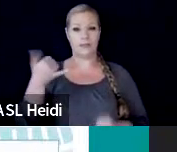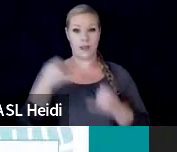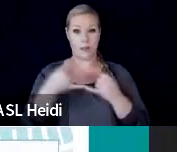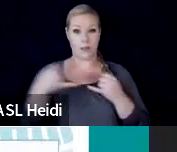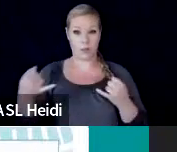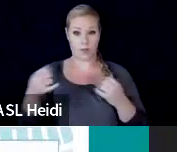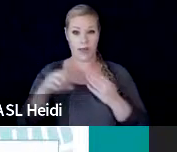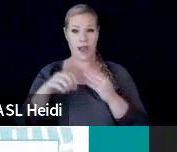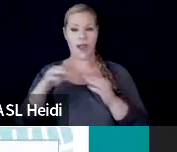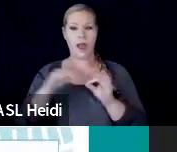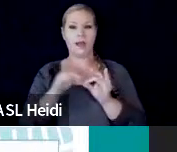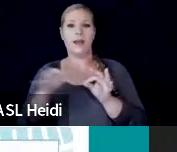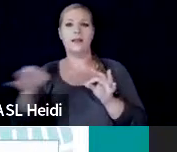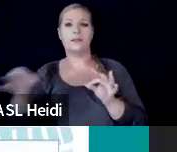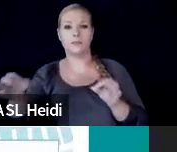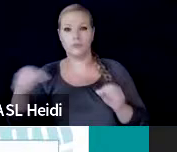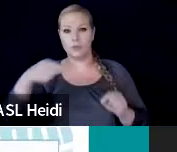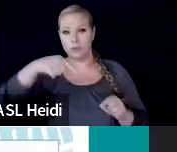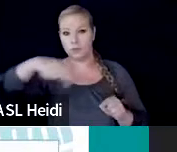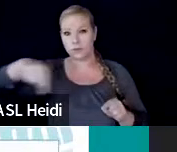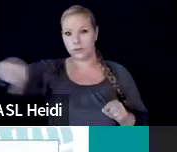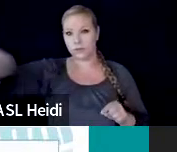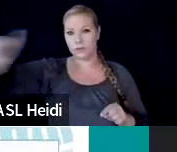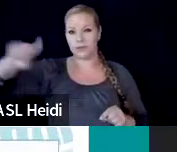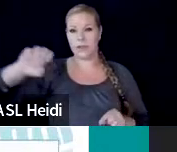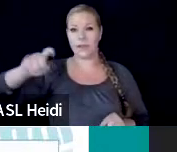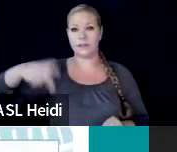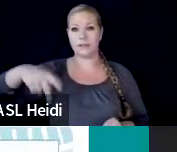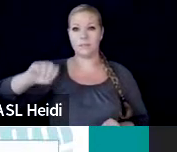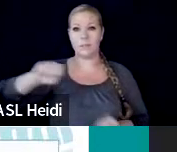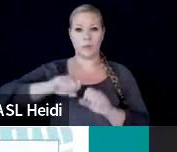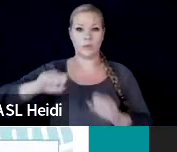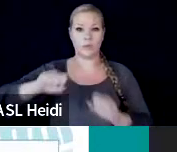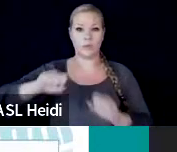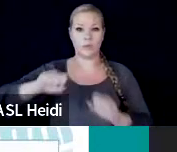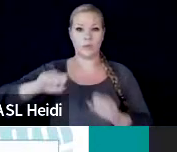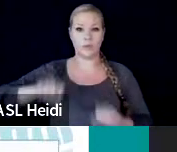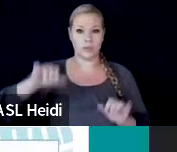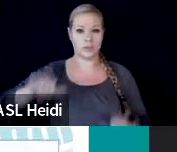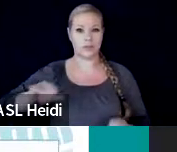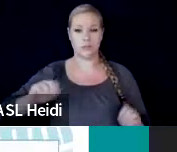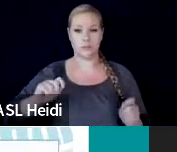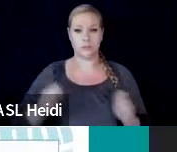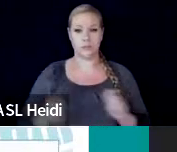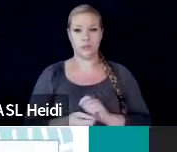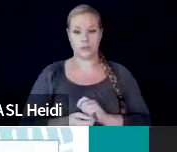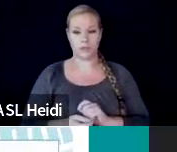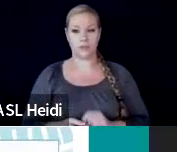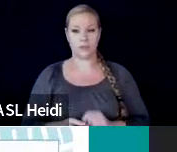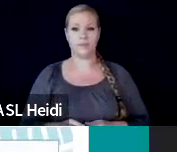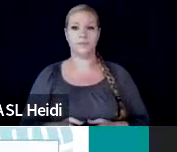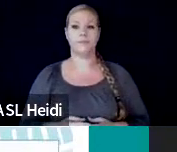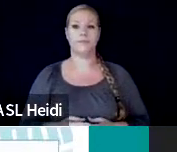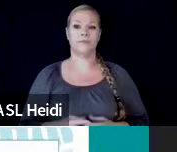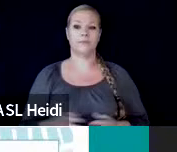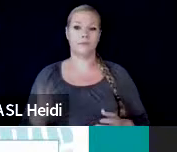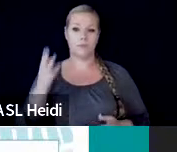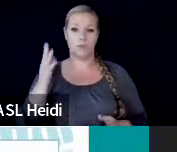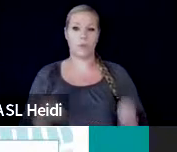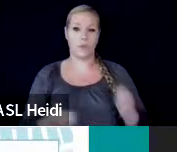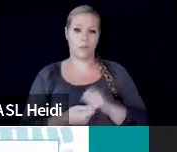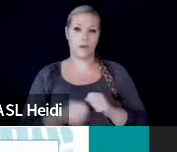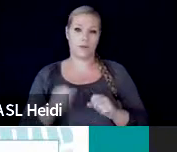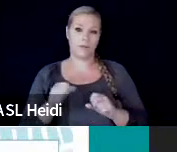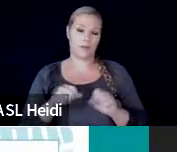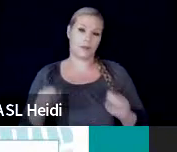today. This is the Expo station. That does not change. There will be modifications to the station, but the station